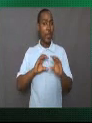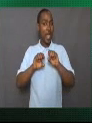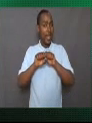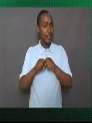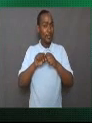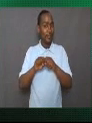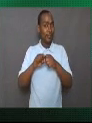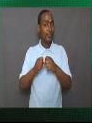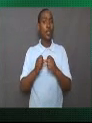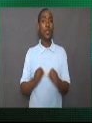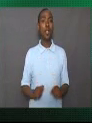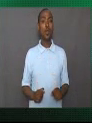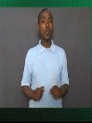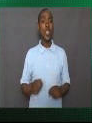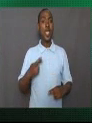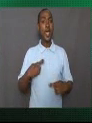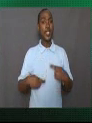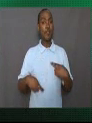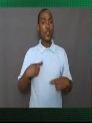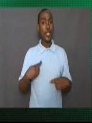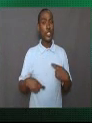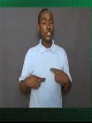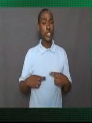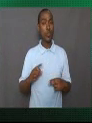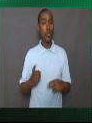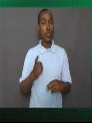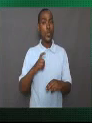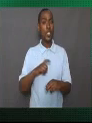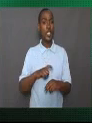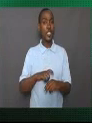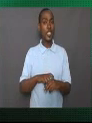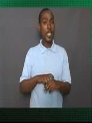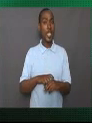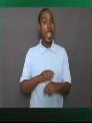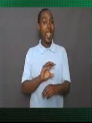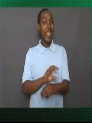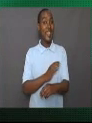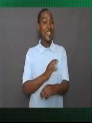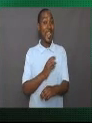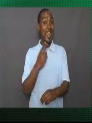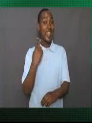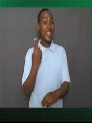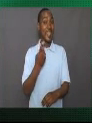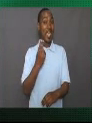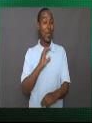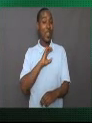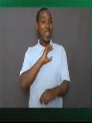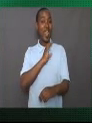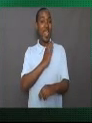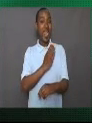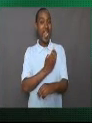Respiration is one of the ways a cell gains useful energy to fuel